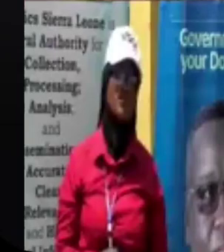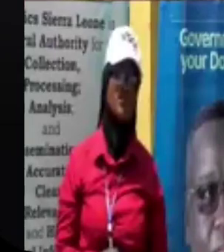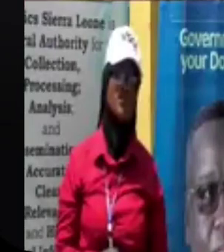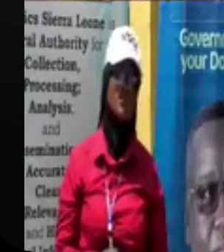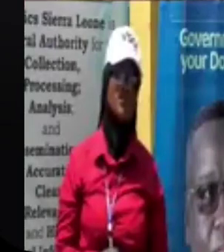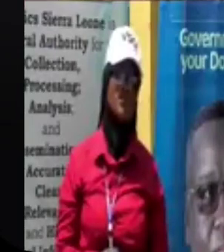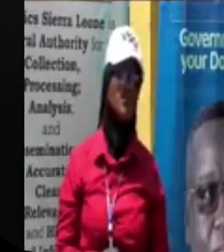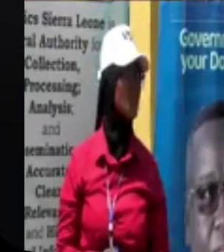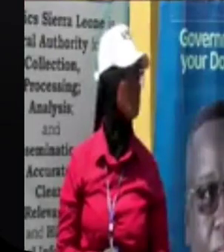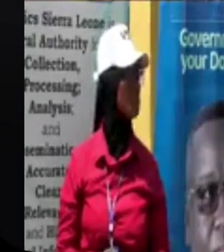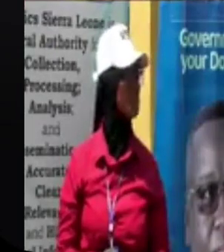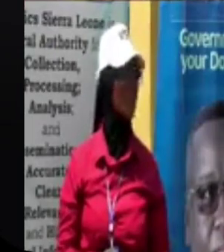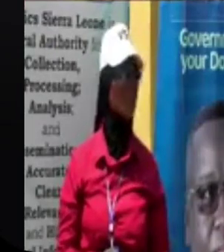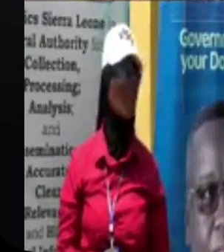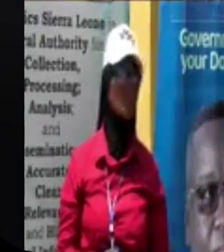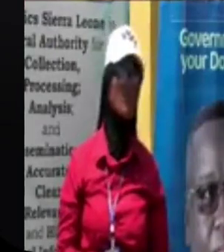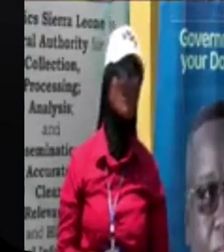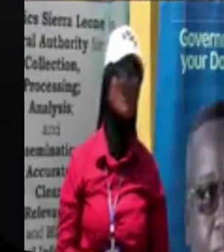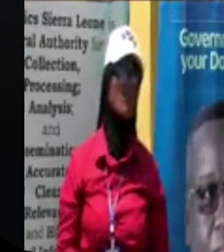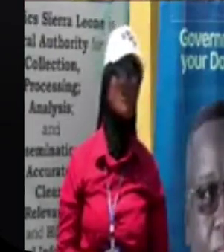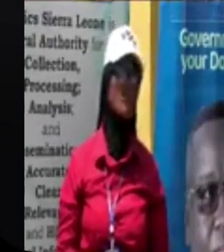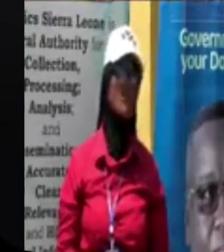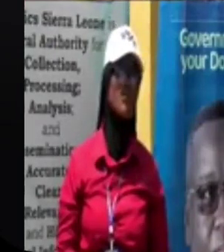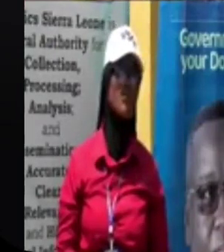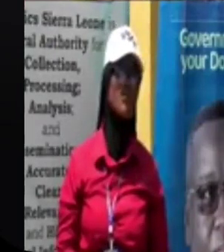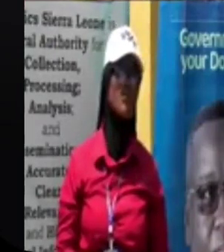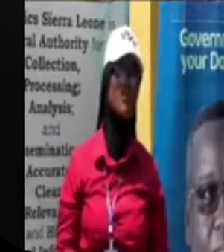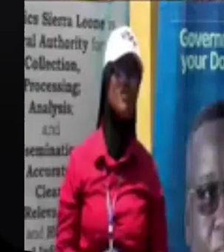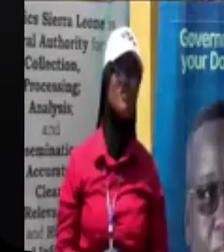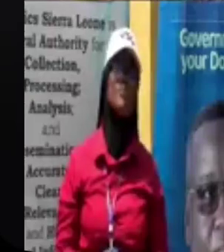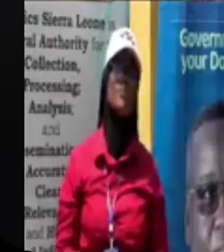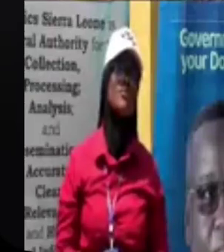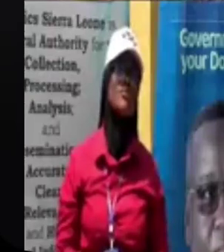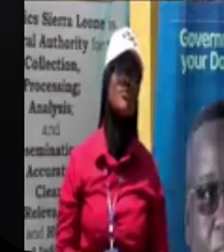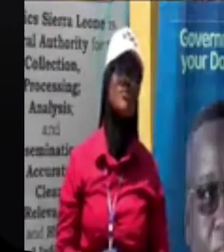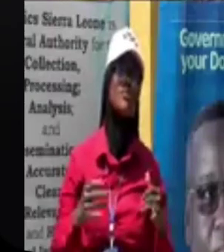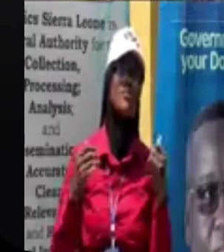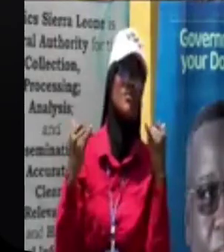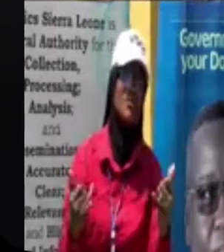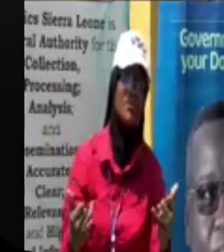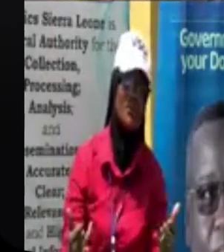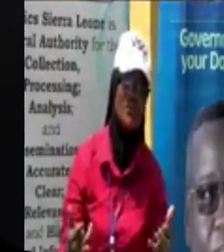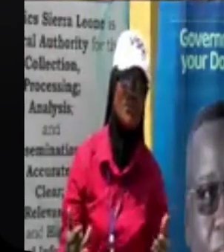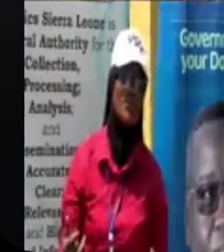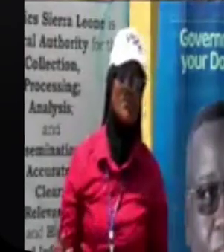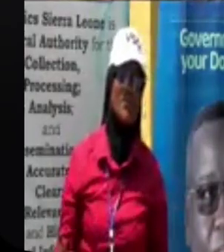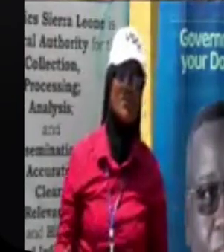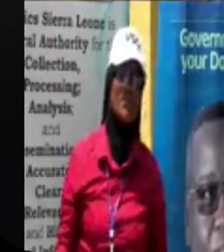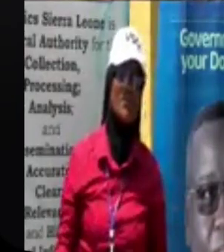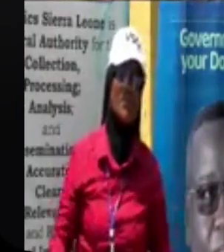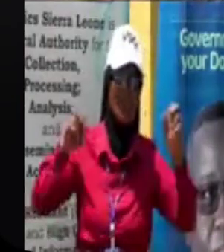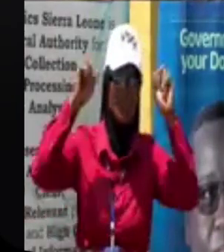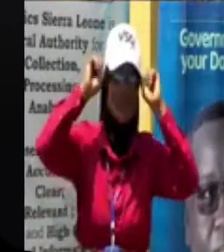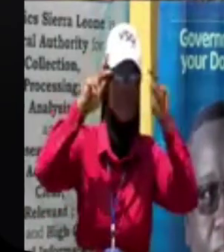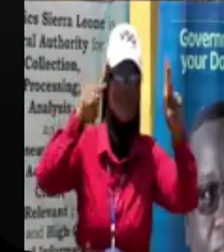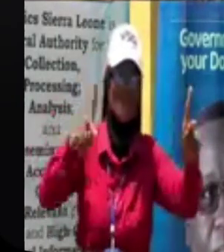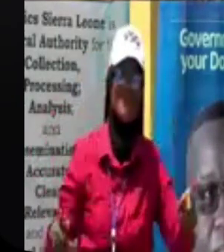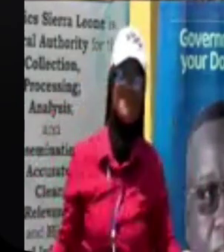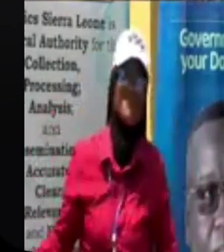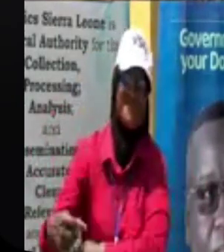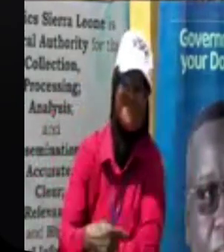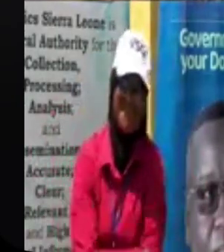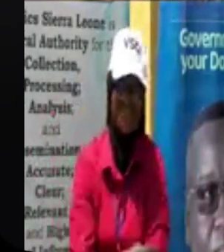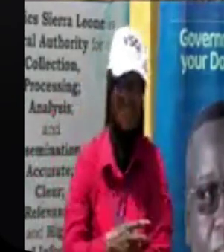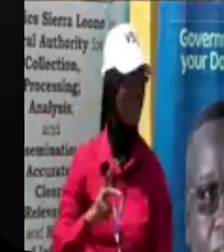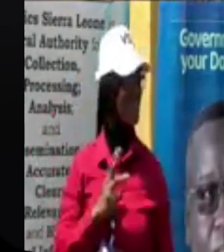not left at first. Not left at first. Okay. Second, now, next round. this is our only opportunity today. Yes, sir. Where